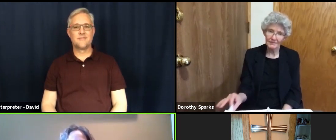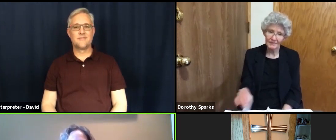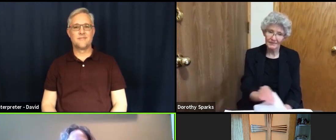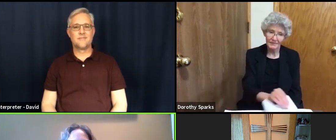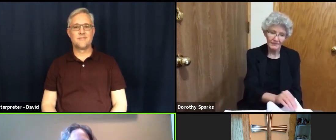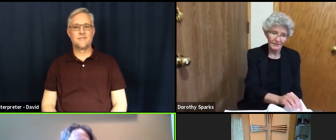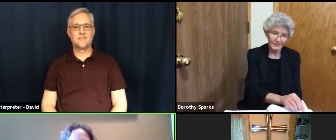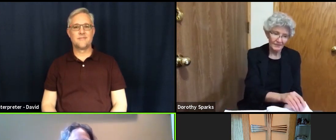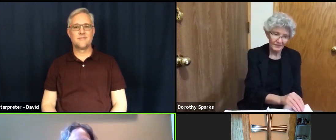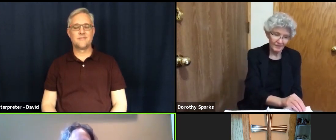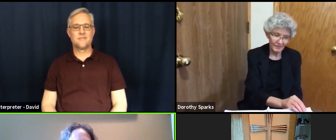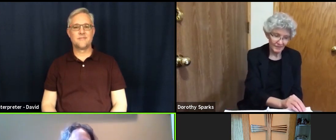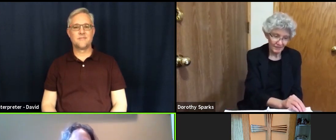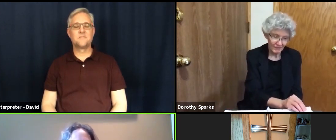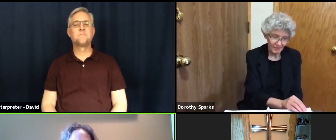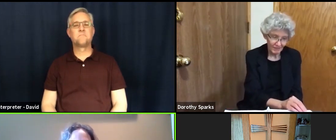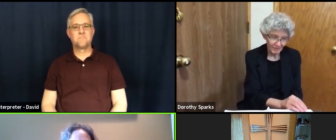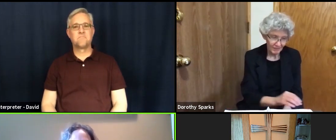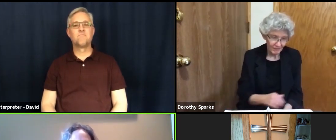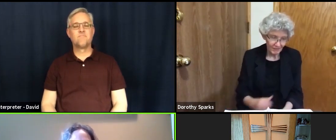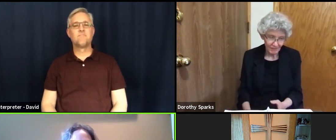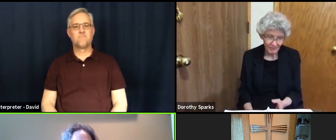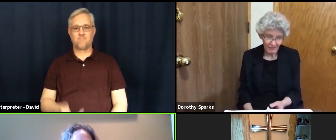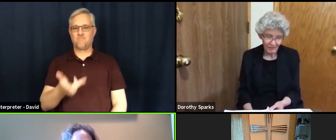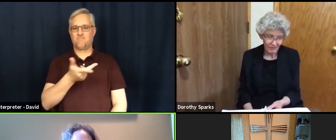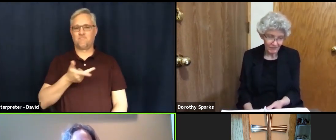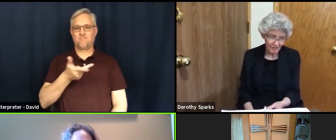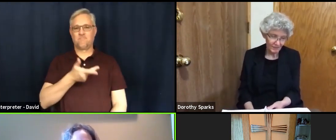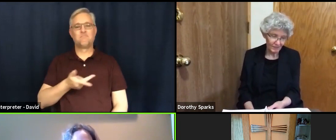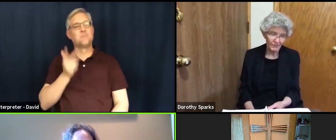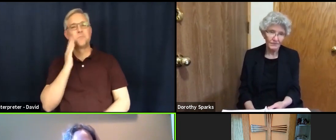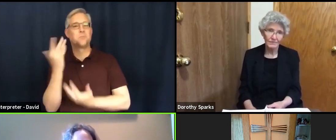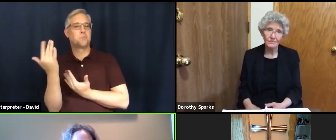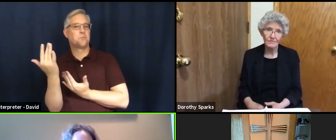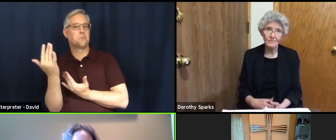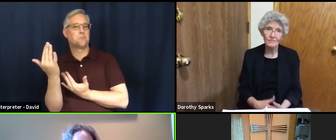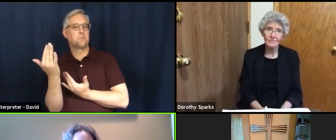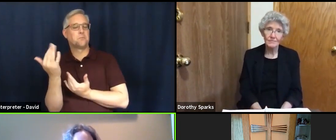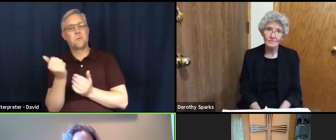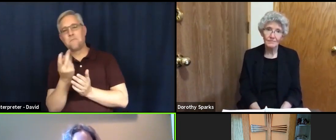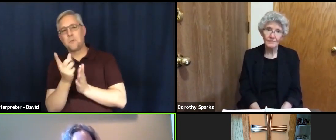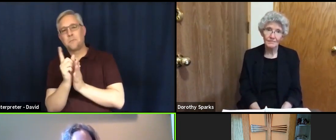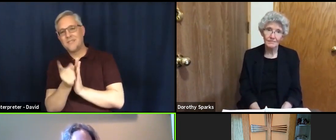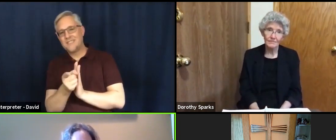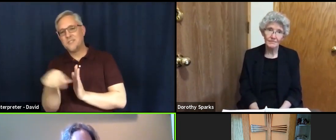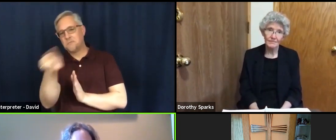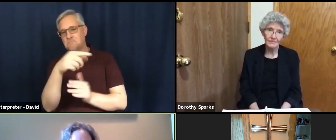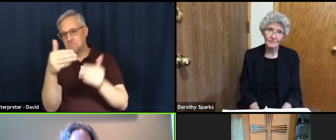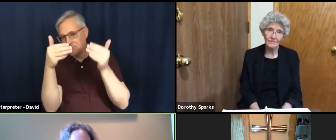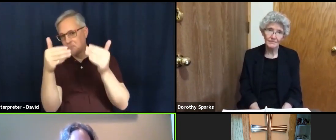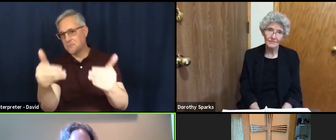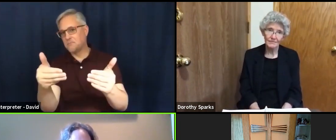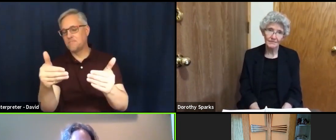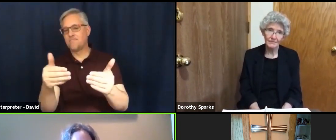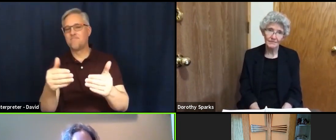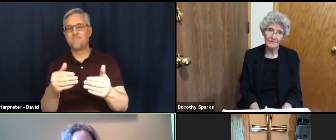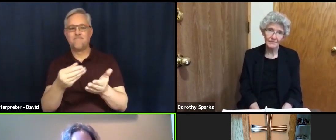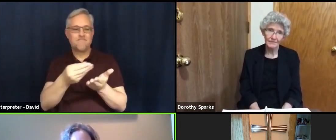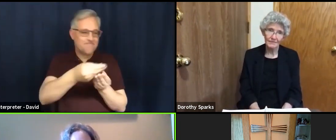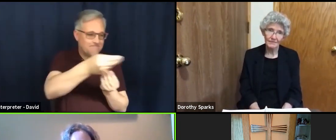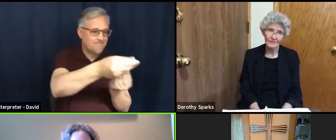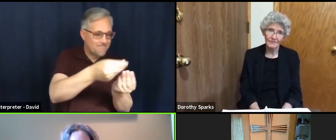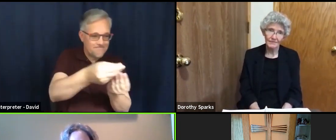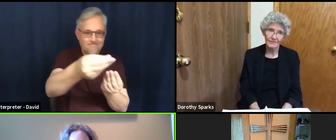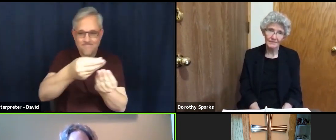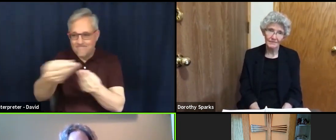We'll give you a couple of minutes to share the elements with one another, and then we'll